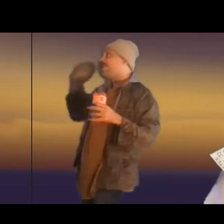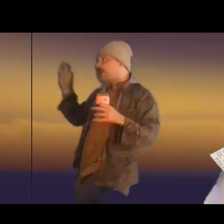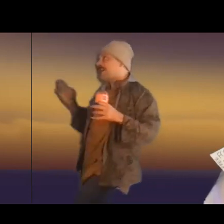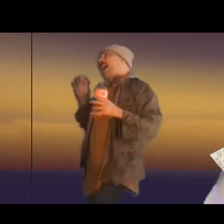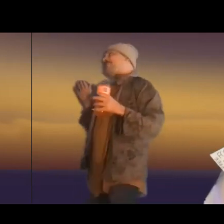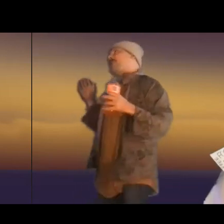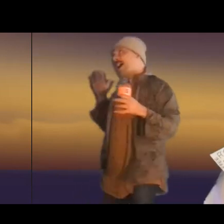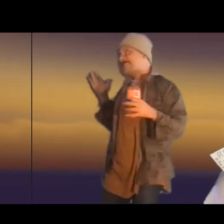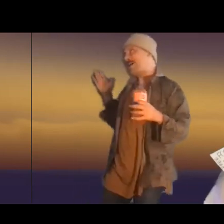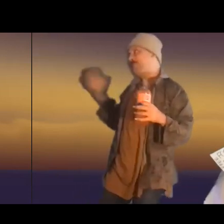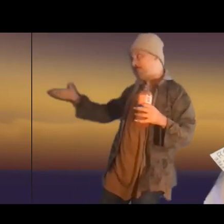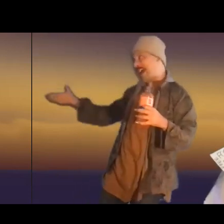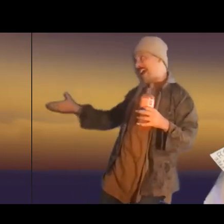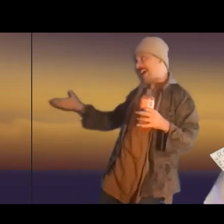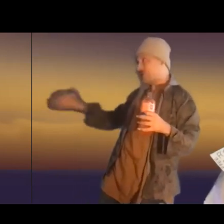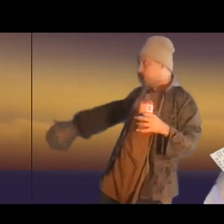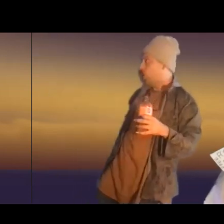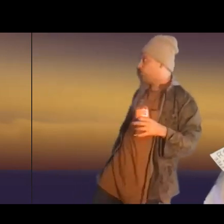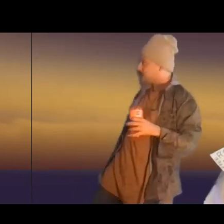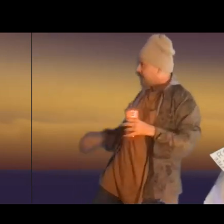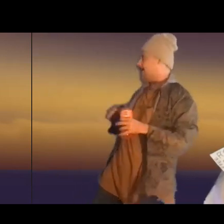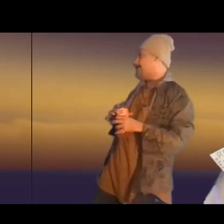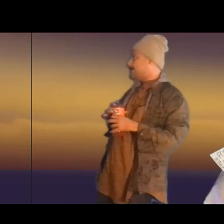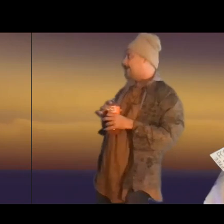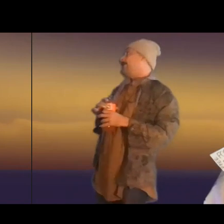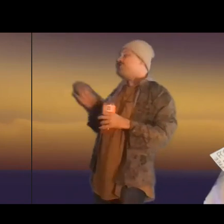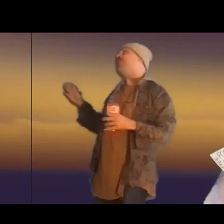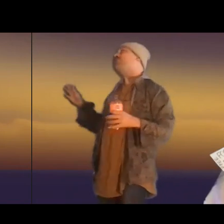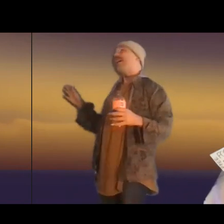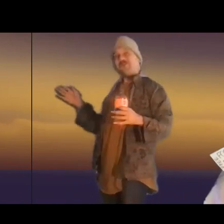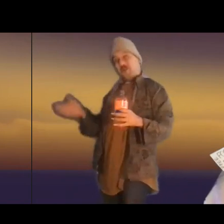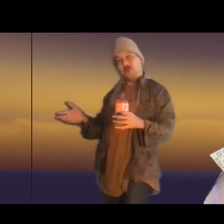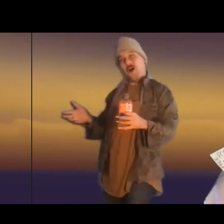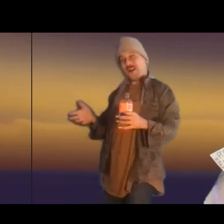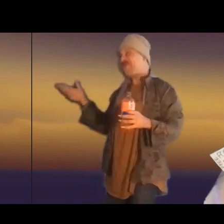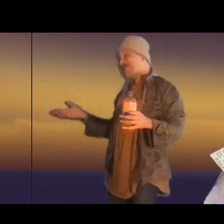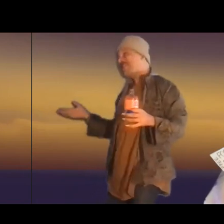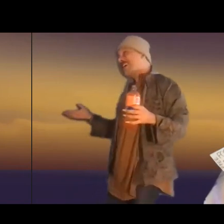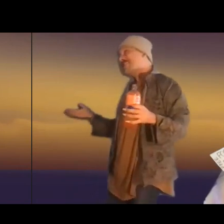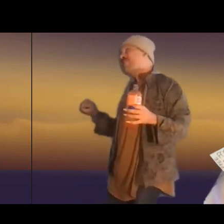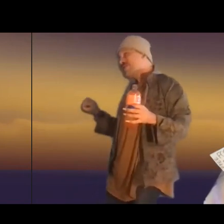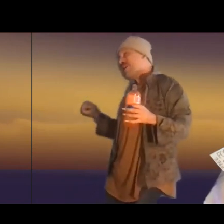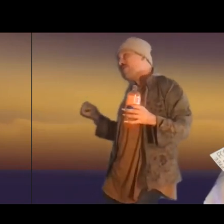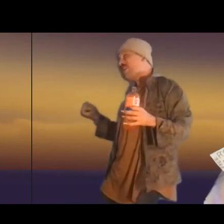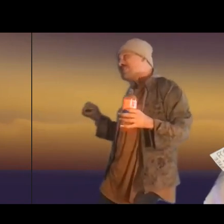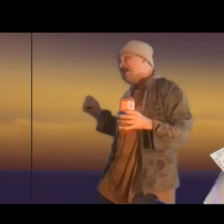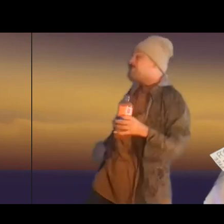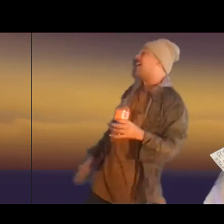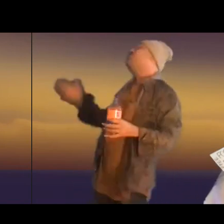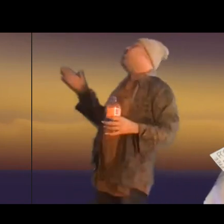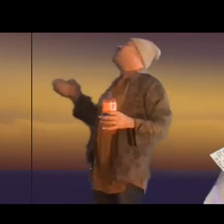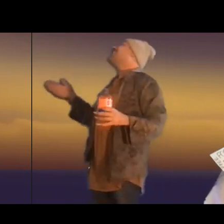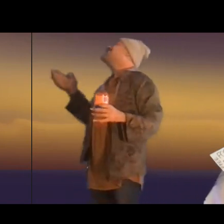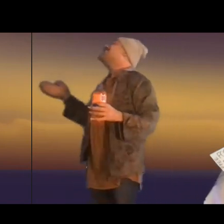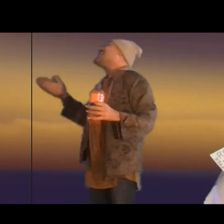Enjoy the free hot dogs and beers, losers! No greater reward for your years of service.